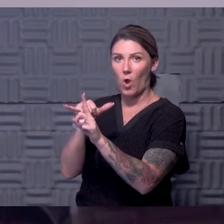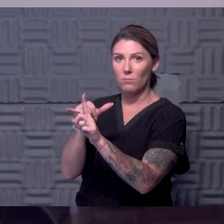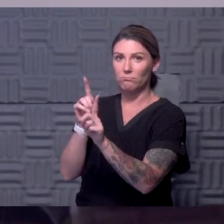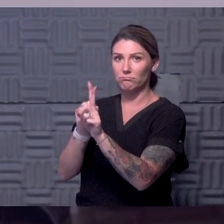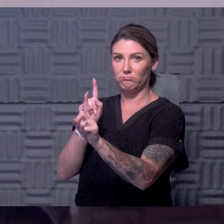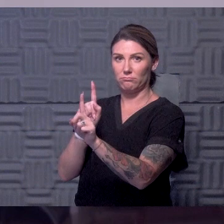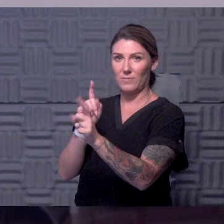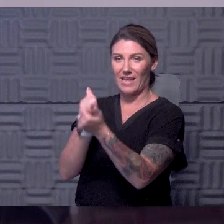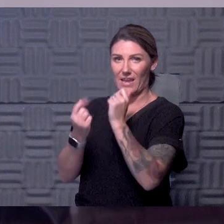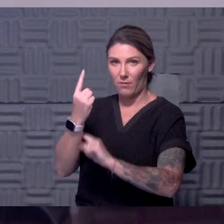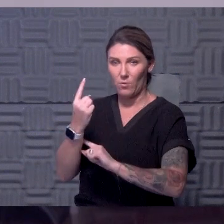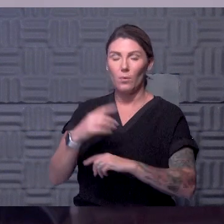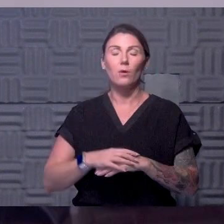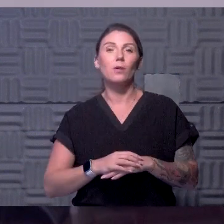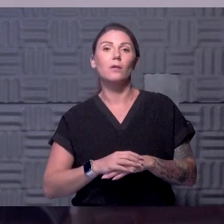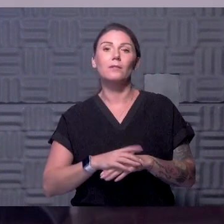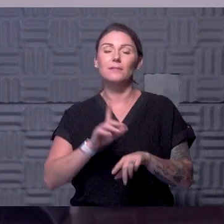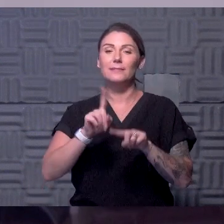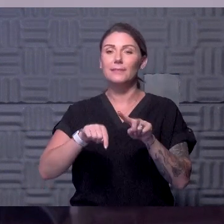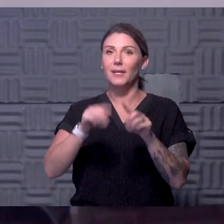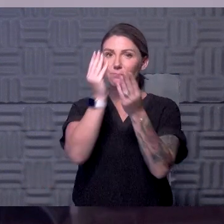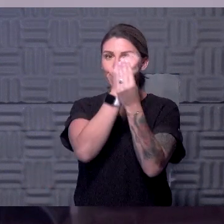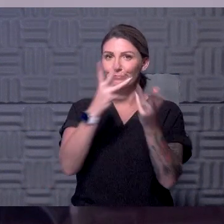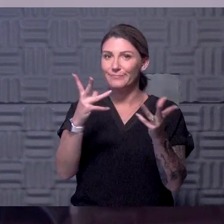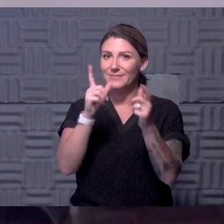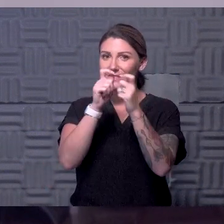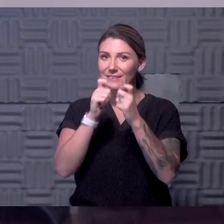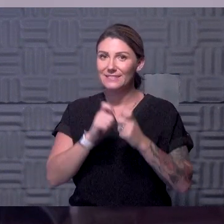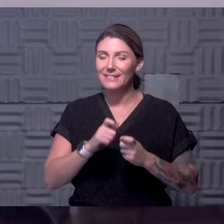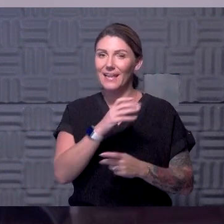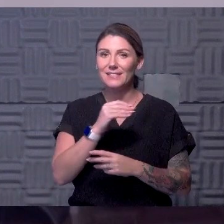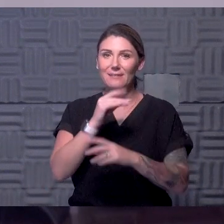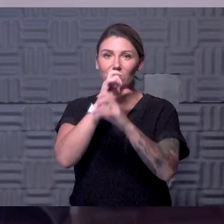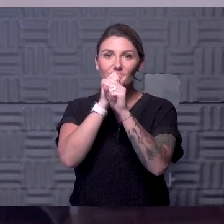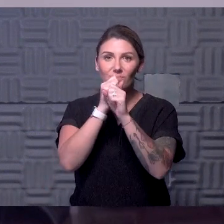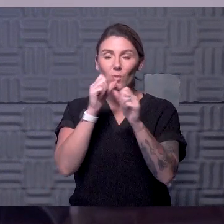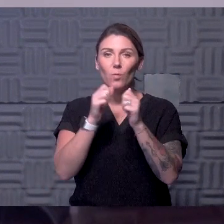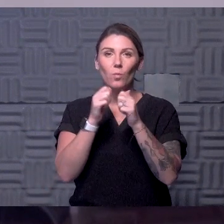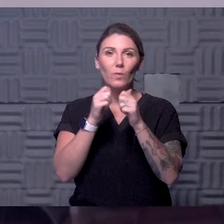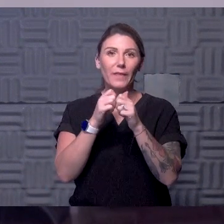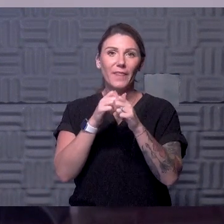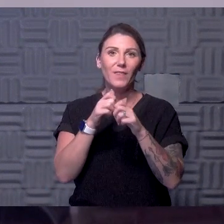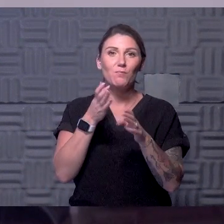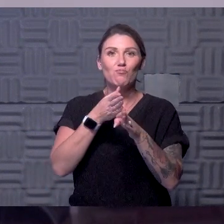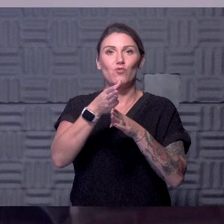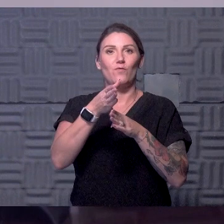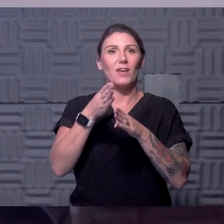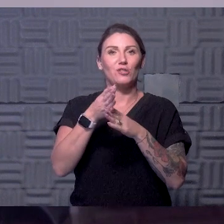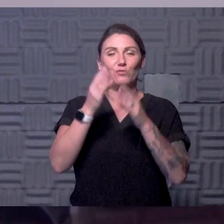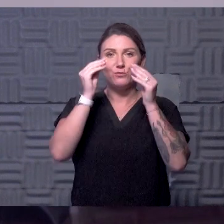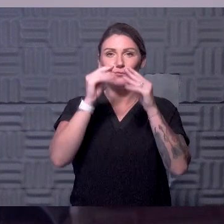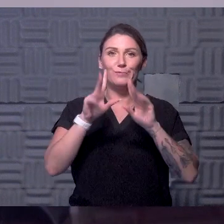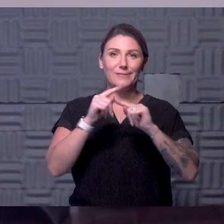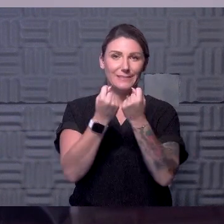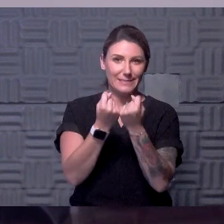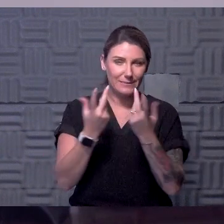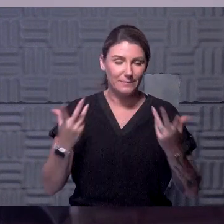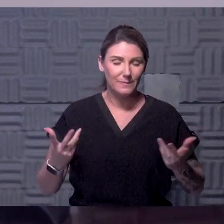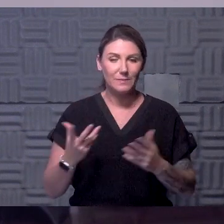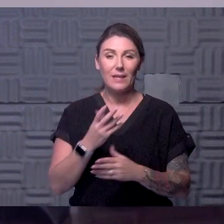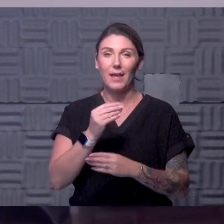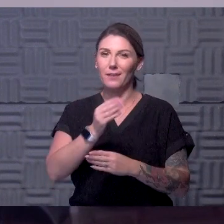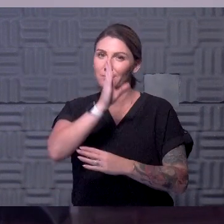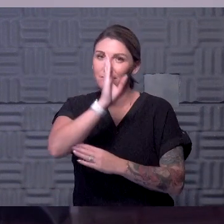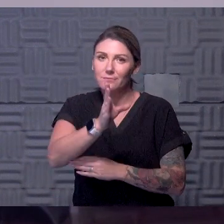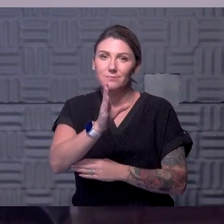the details because some of it's confidential within our pro teams, and yet it's pretty straightforward. And as I started